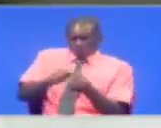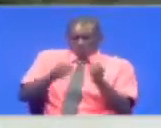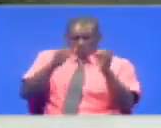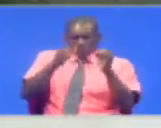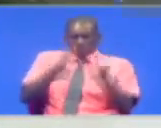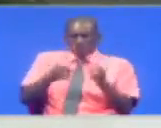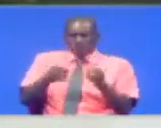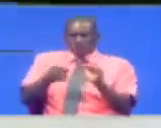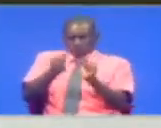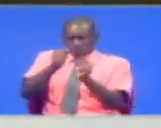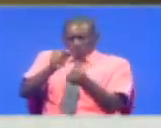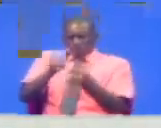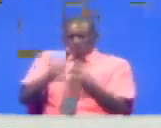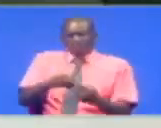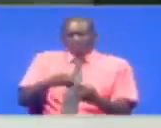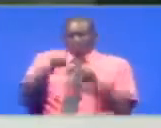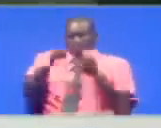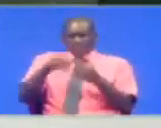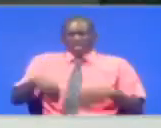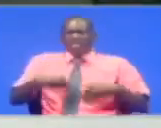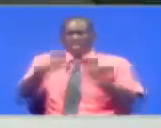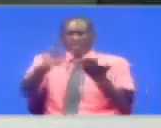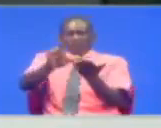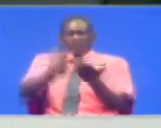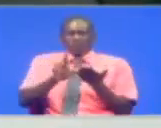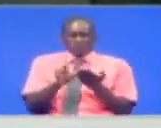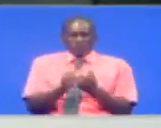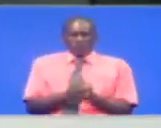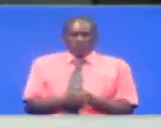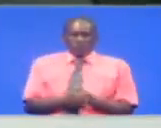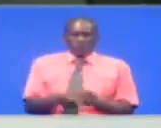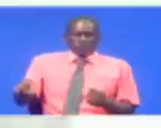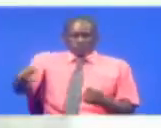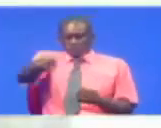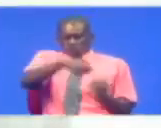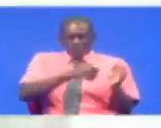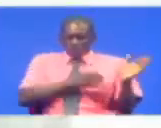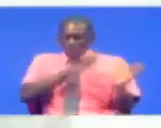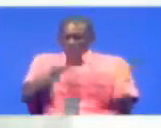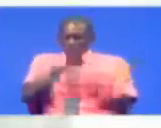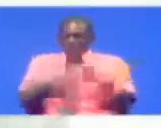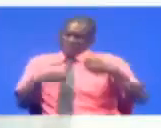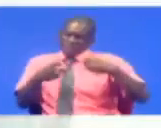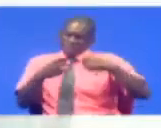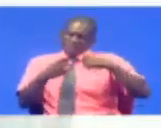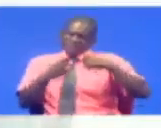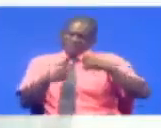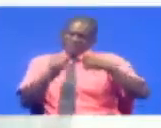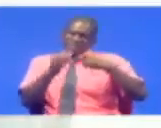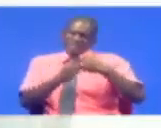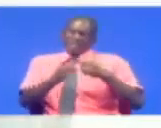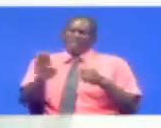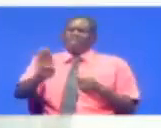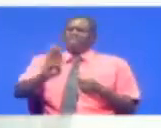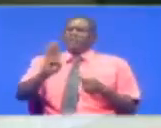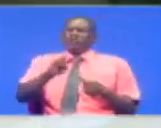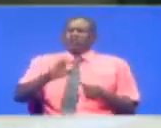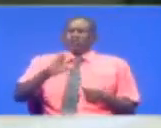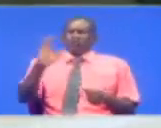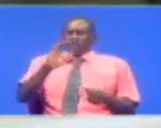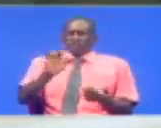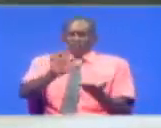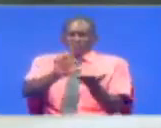normal, particularly in the provision of loans. We structured 78 billion worth of customer